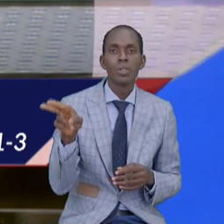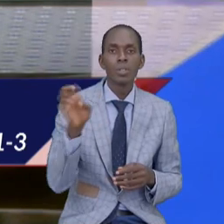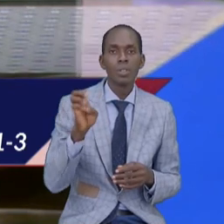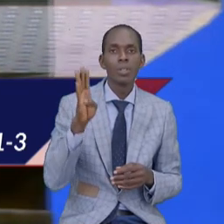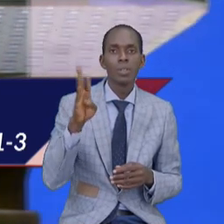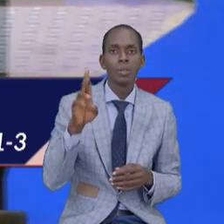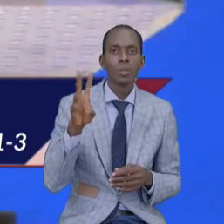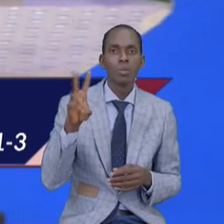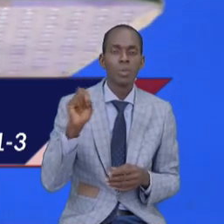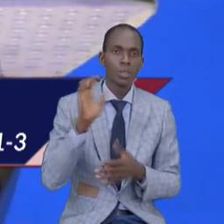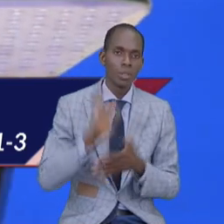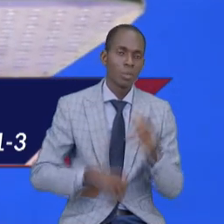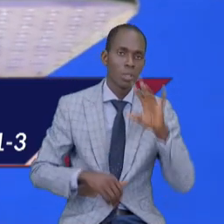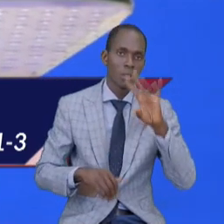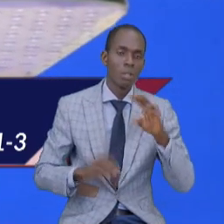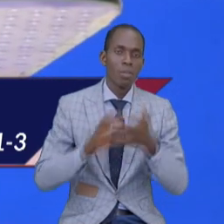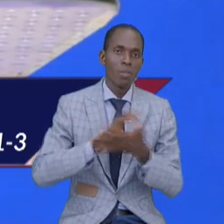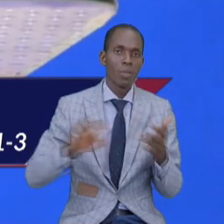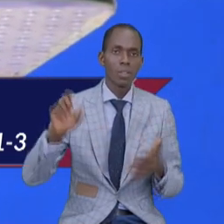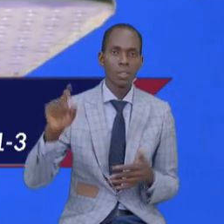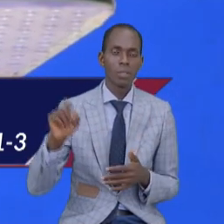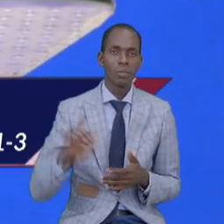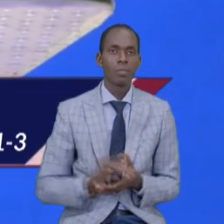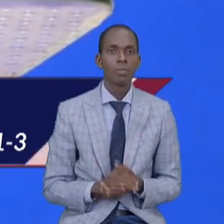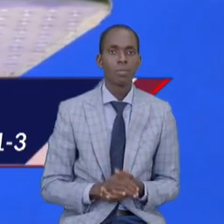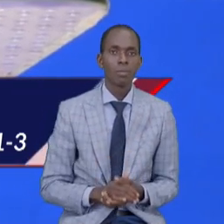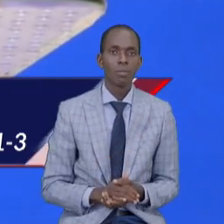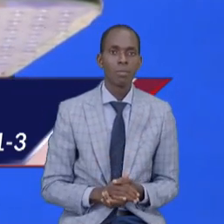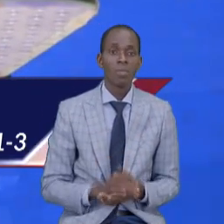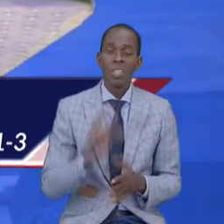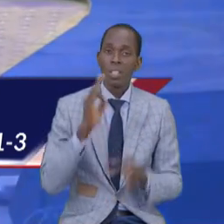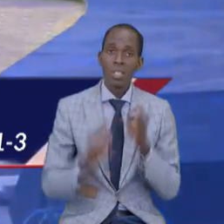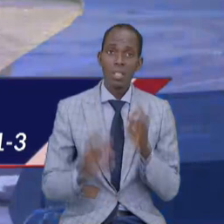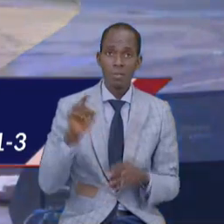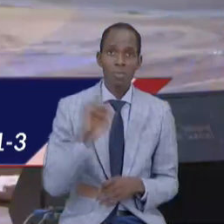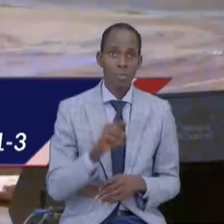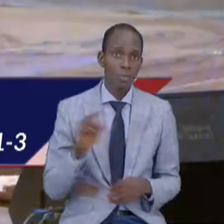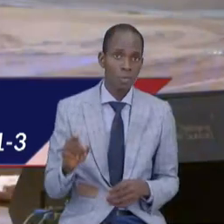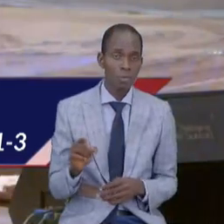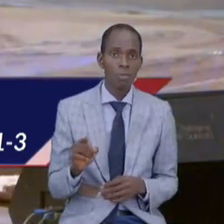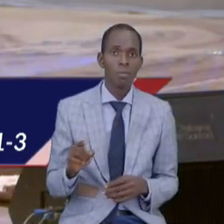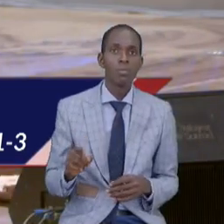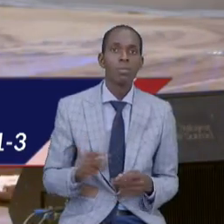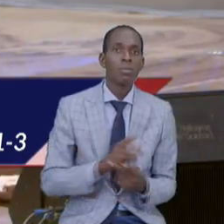verse 11. Hebrews 7, verse 11. If therefore perfection were by